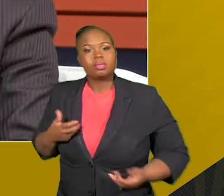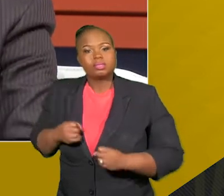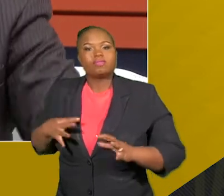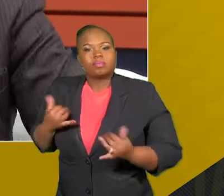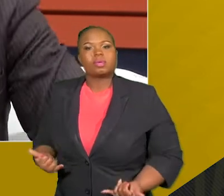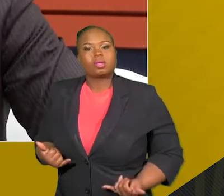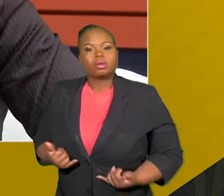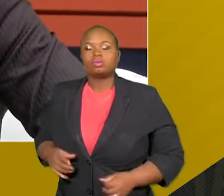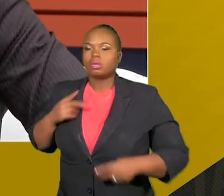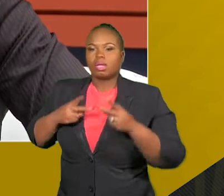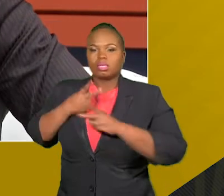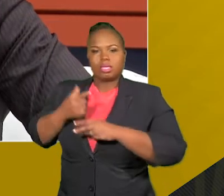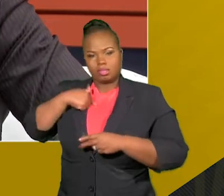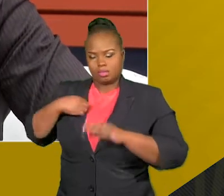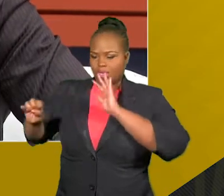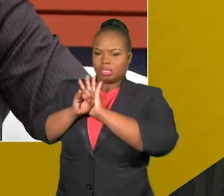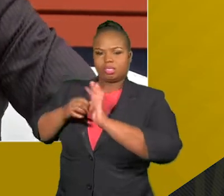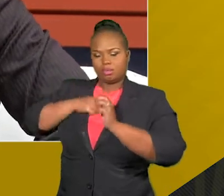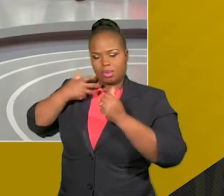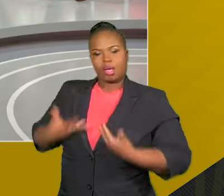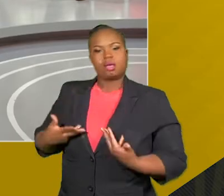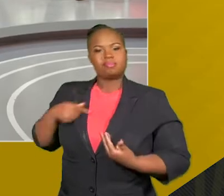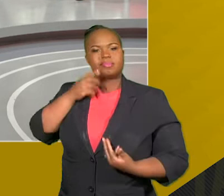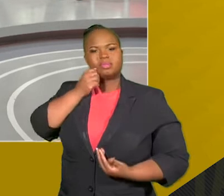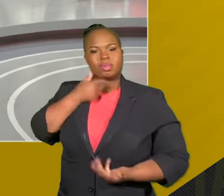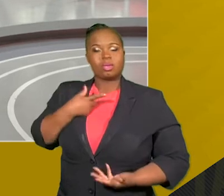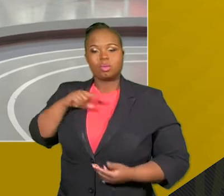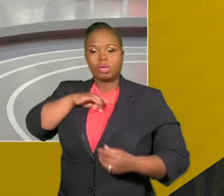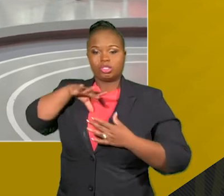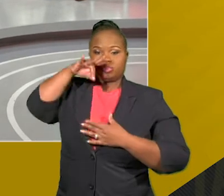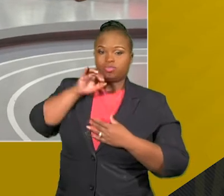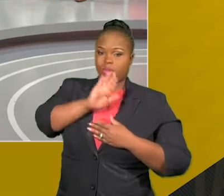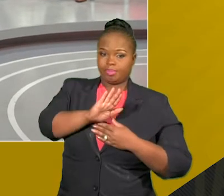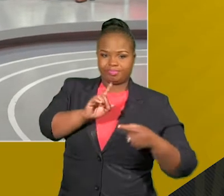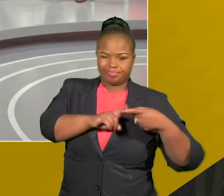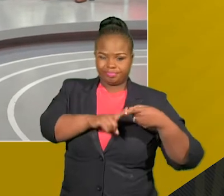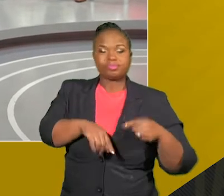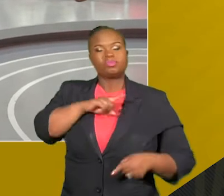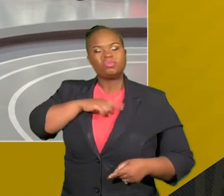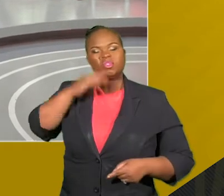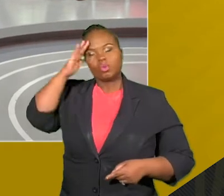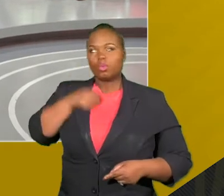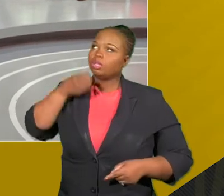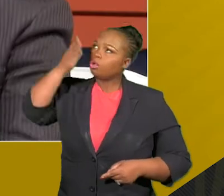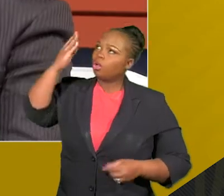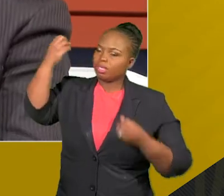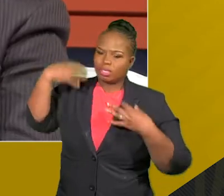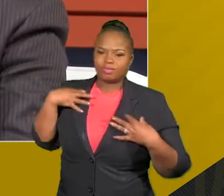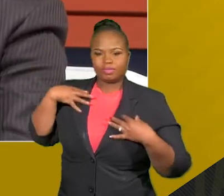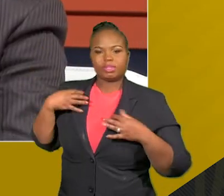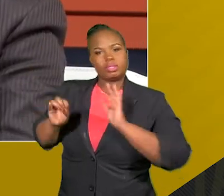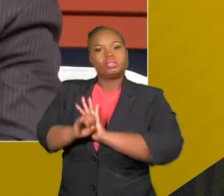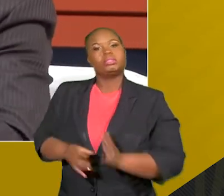now on? Where do I find my identity as a man? Spiritual point, Baba, you know, unkulunkulu gives us